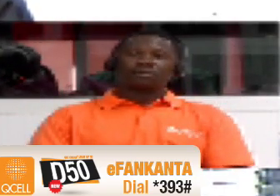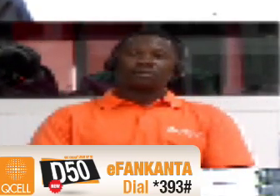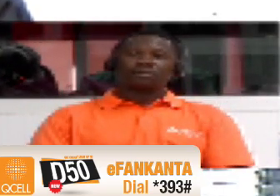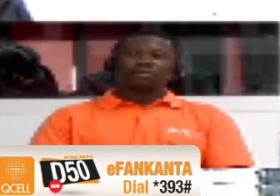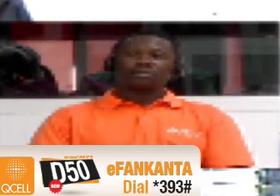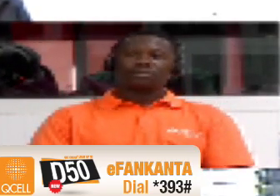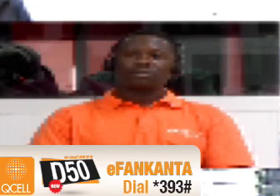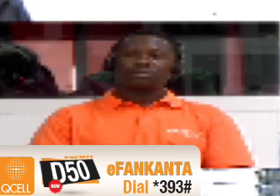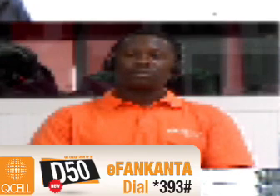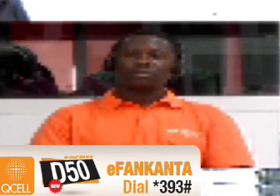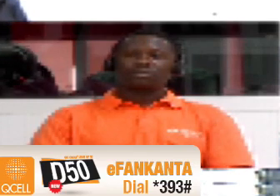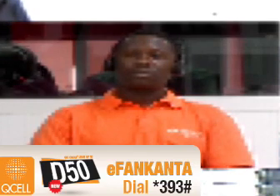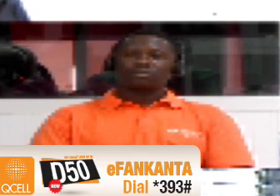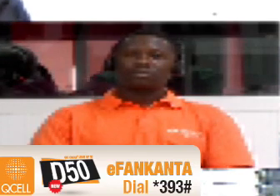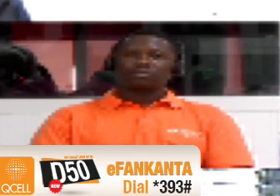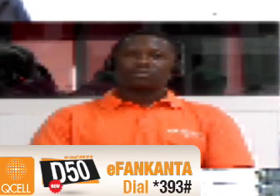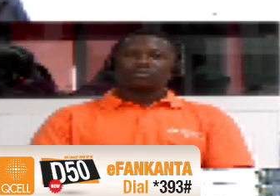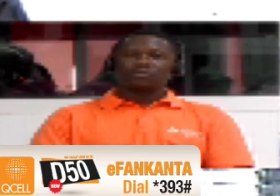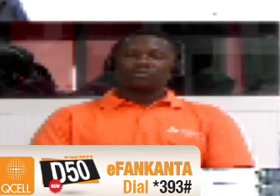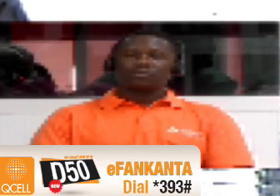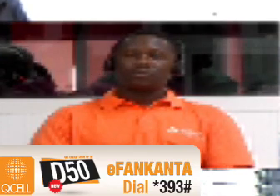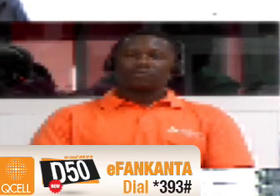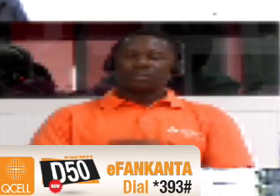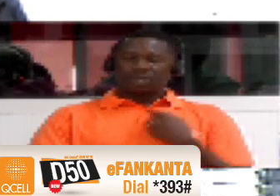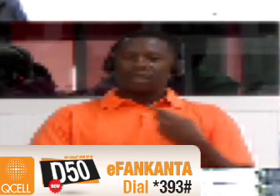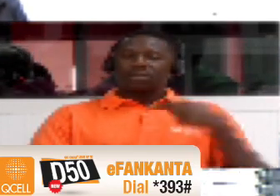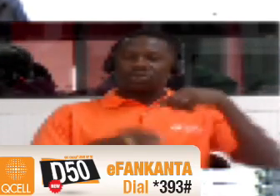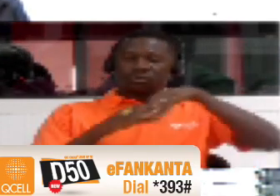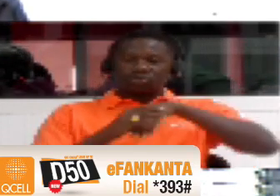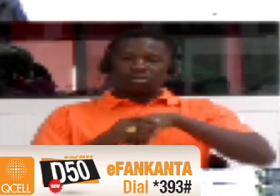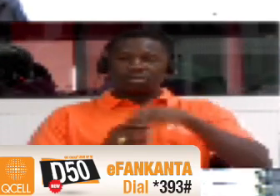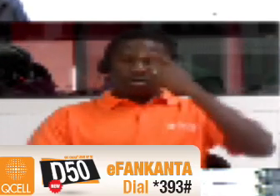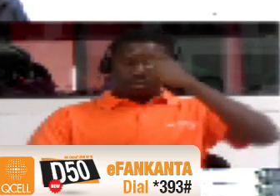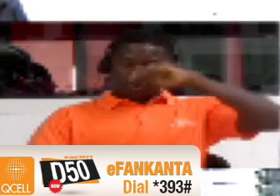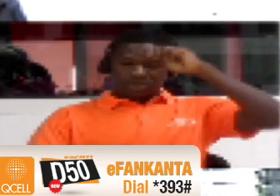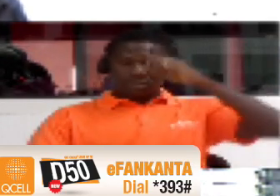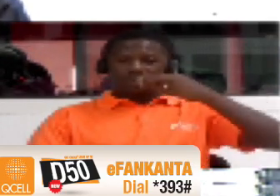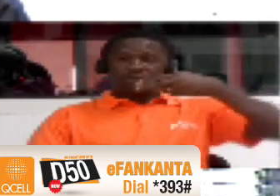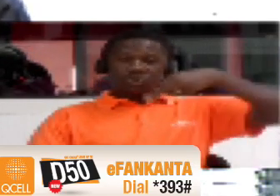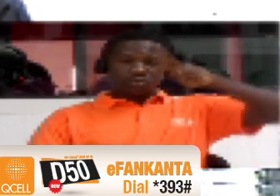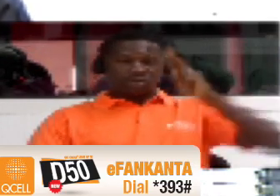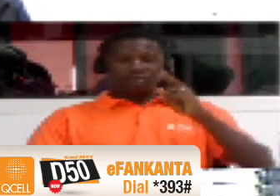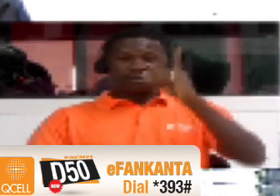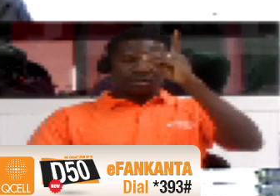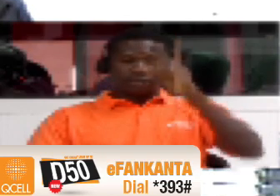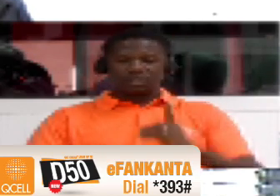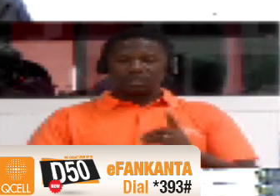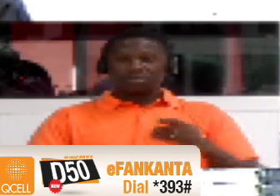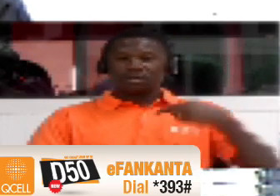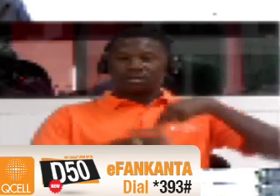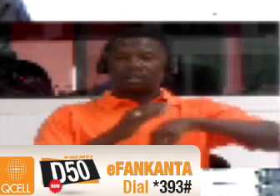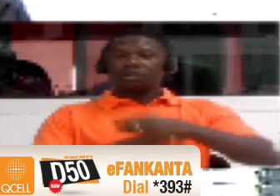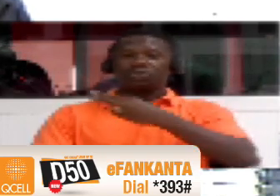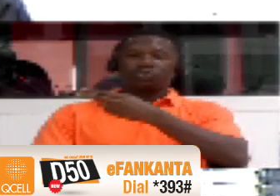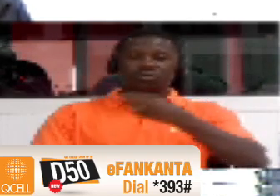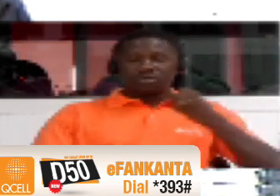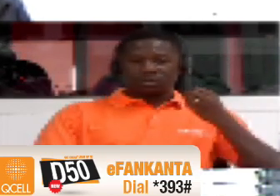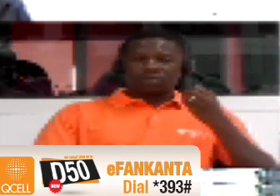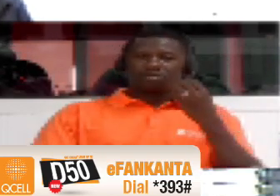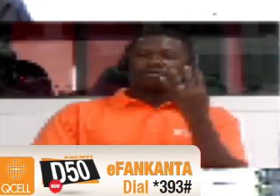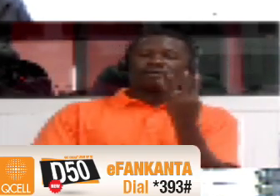2004 samakono. Joined the police 12 December 2004. I joined the police the 12th of